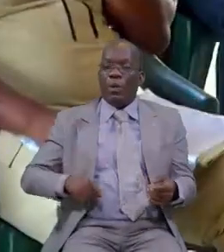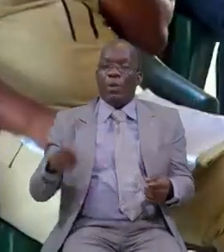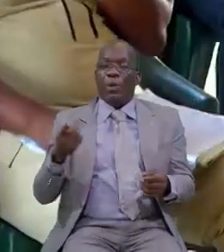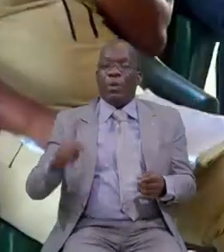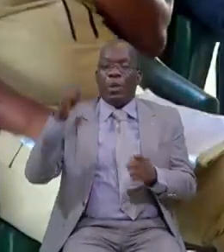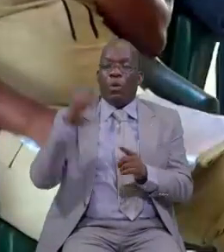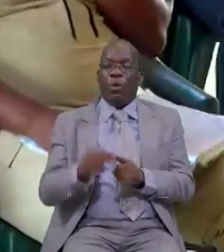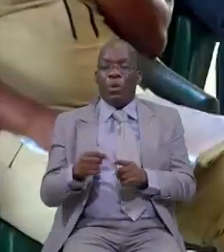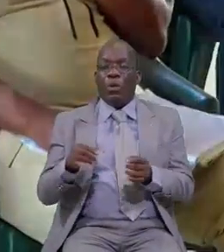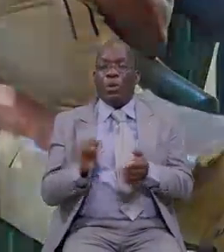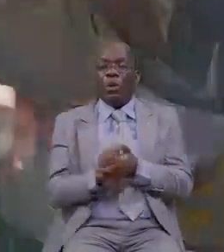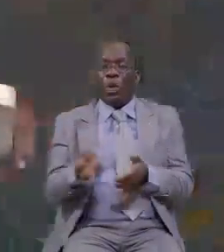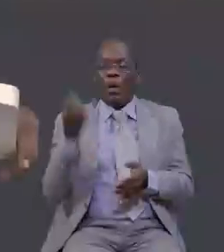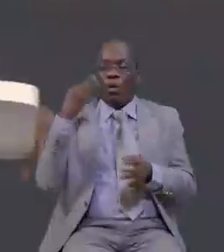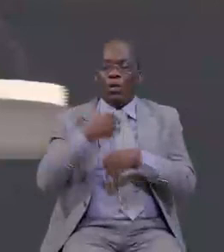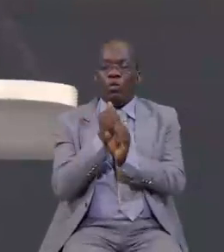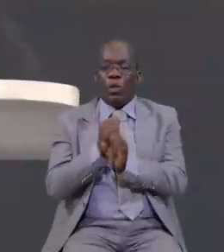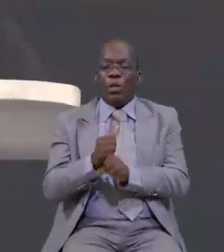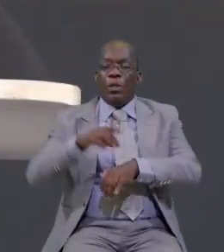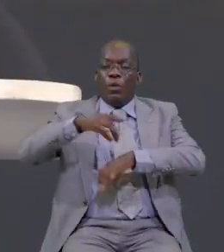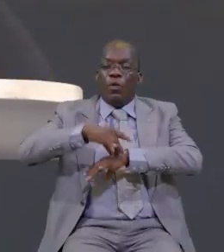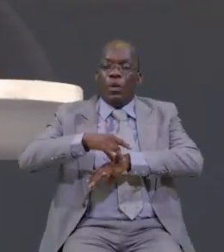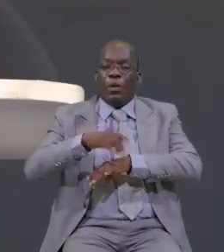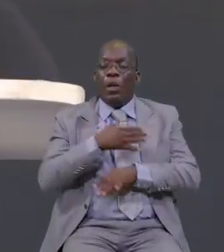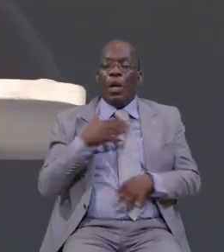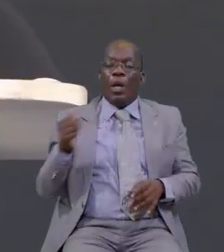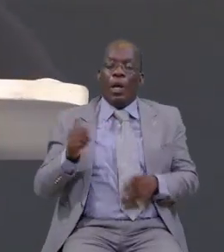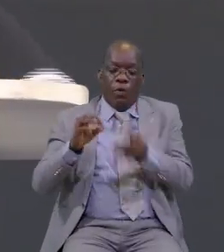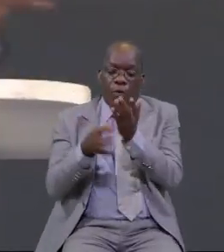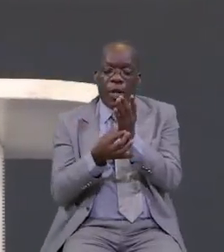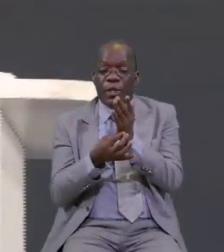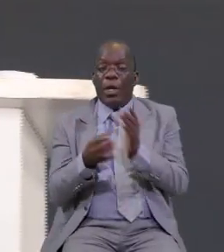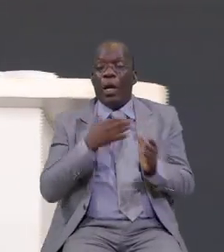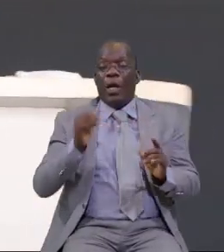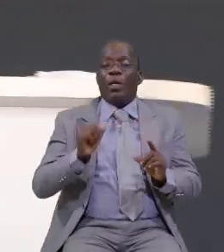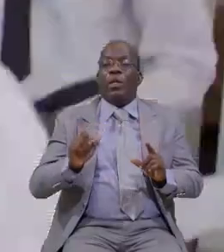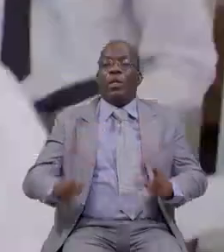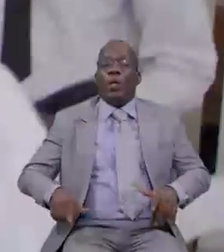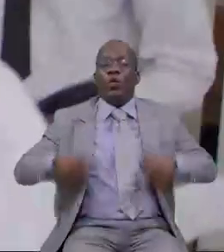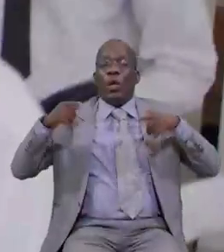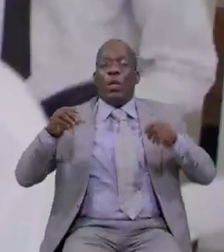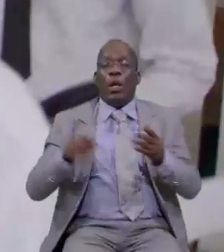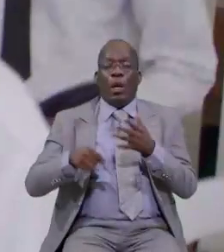made flesh and dwelt among us, and we